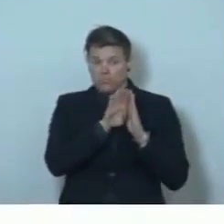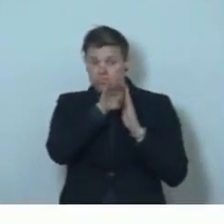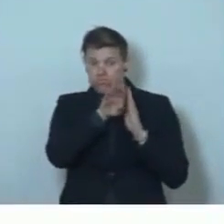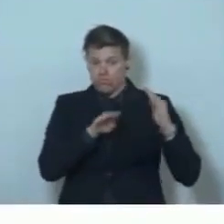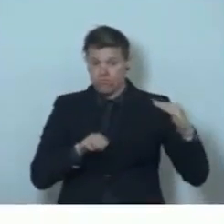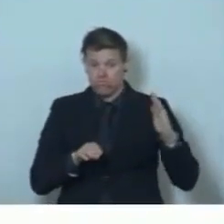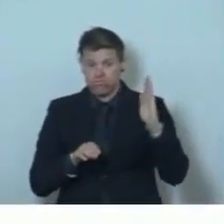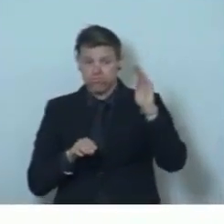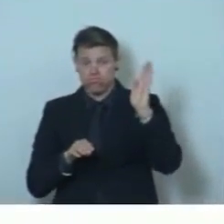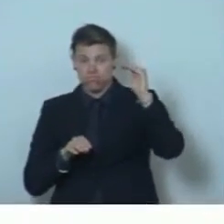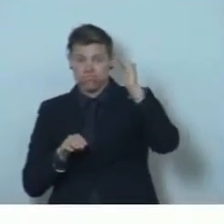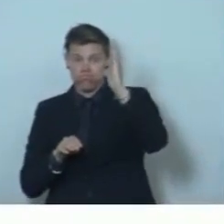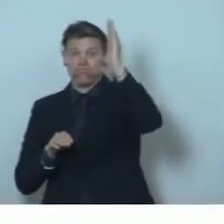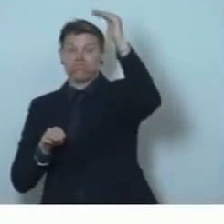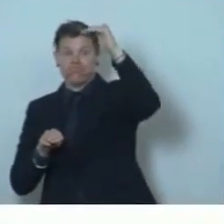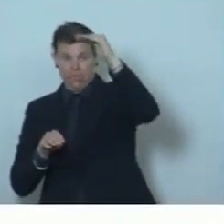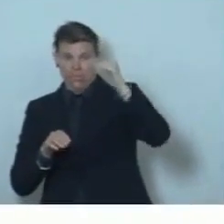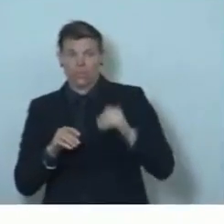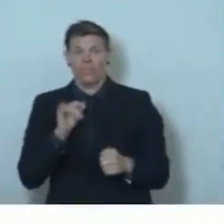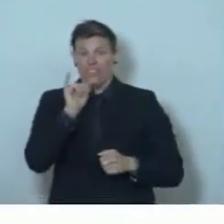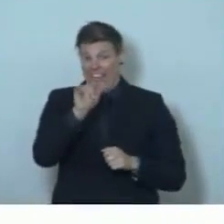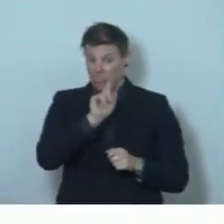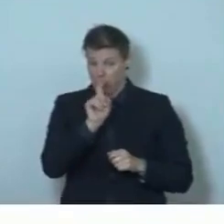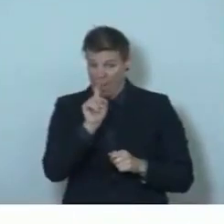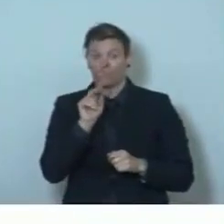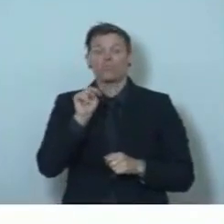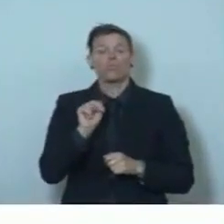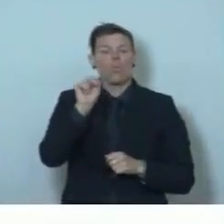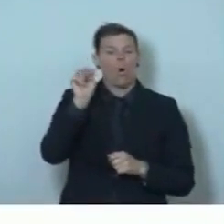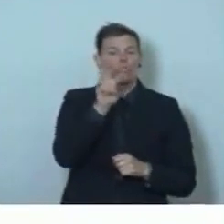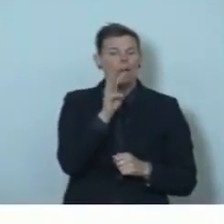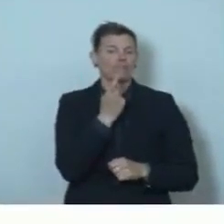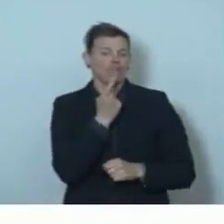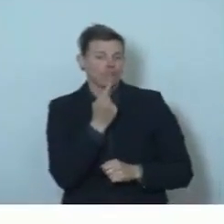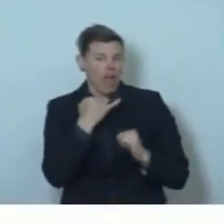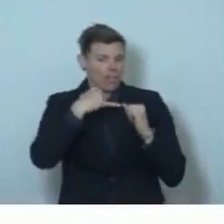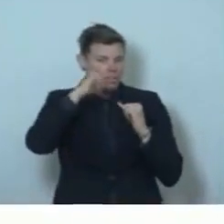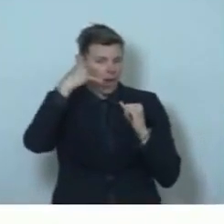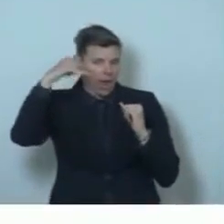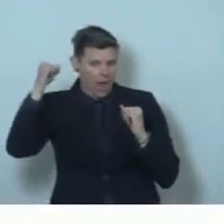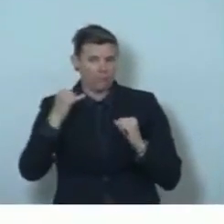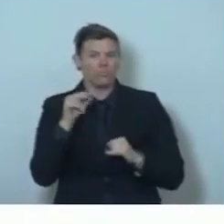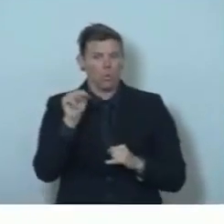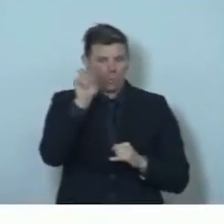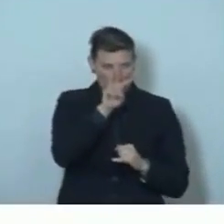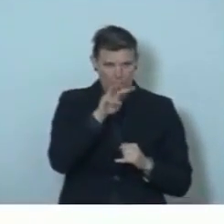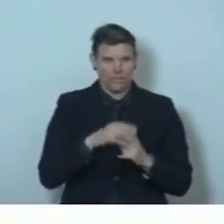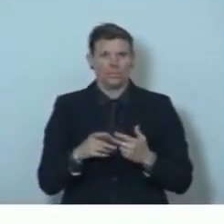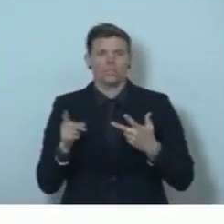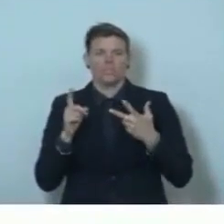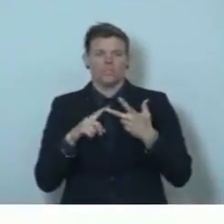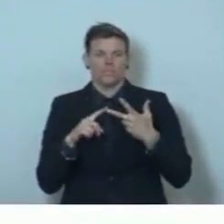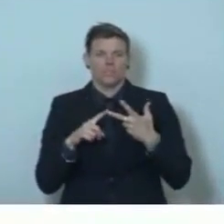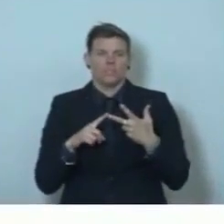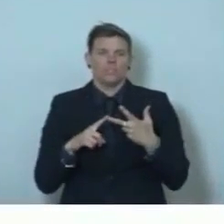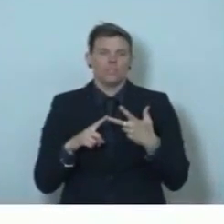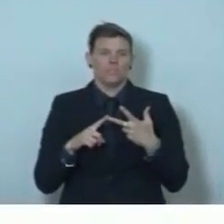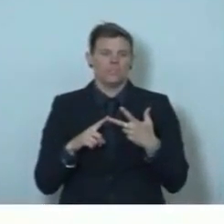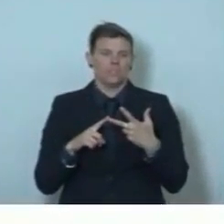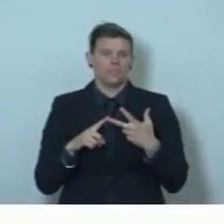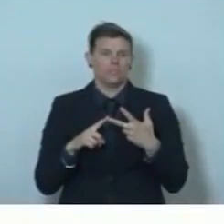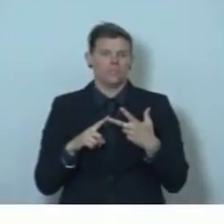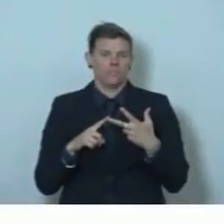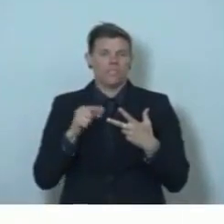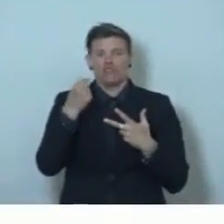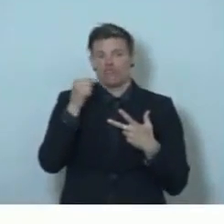Northwest, which is the red solid line, and to the rest of New Mexico that's not the Northwest, which is the green